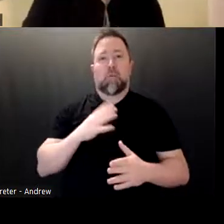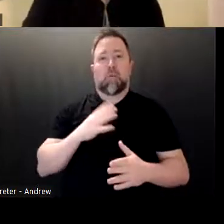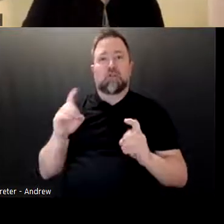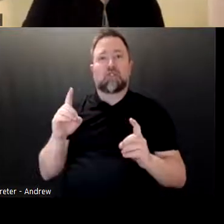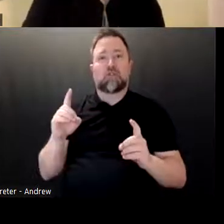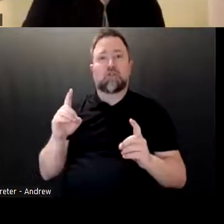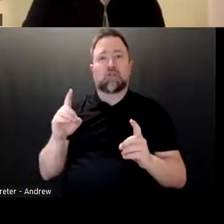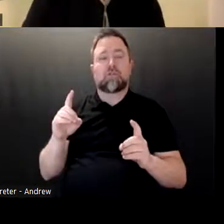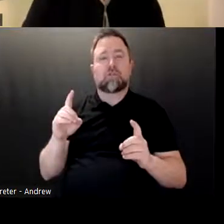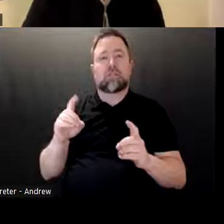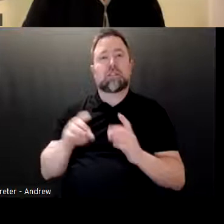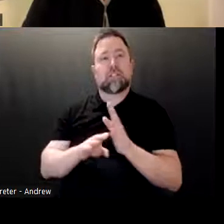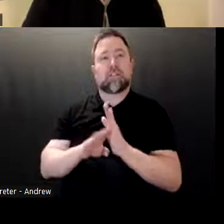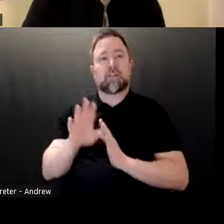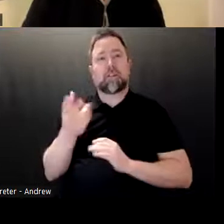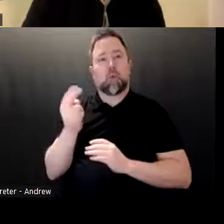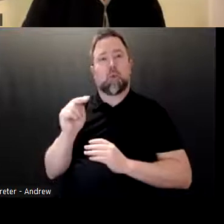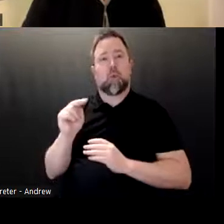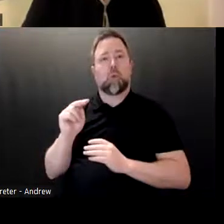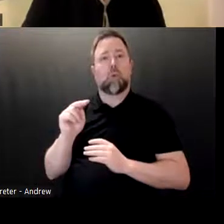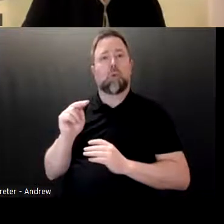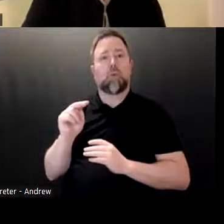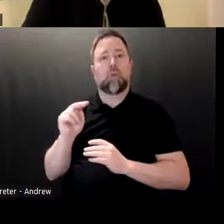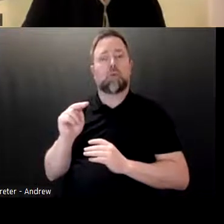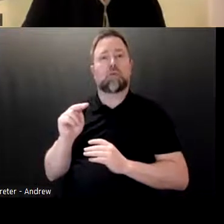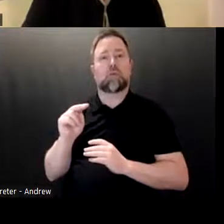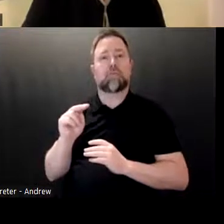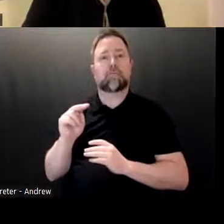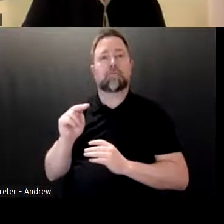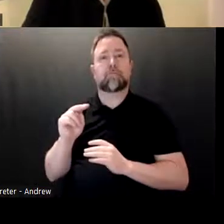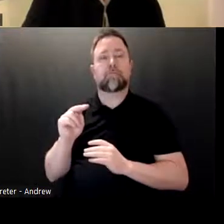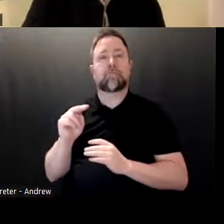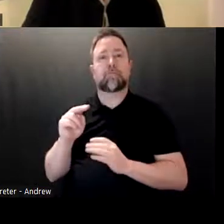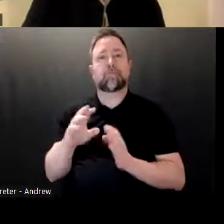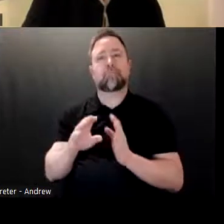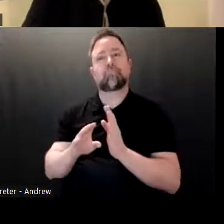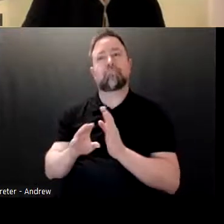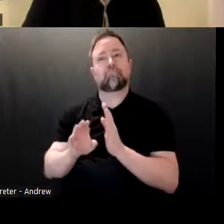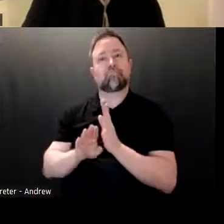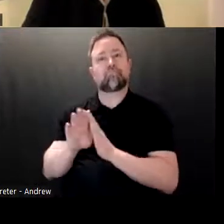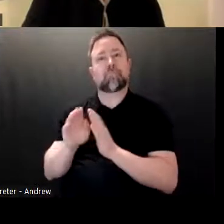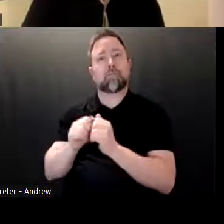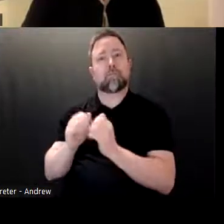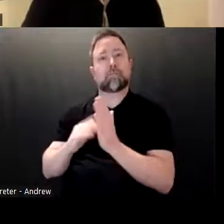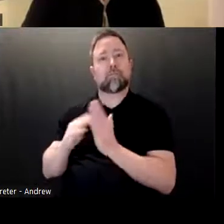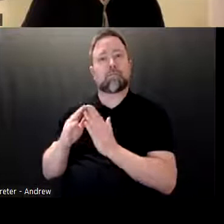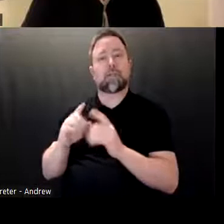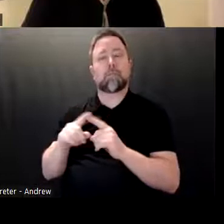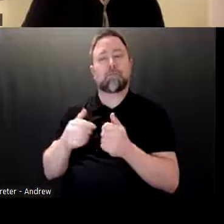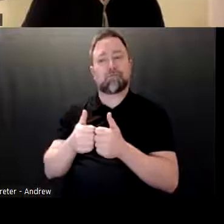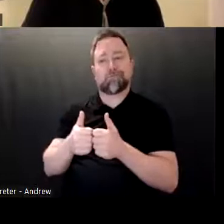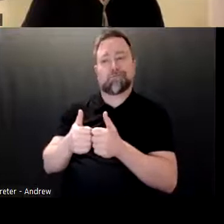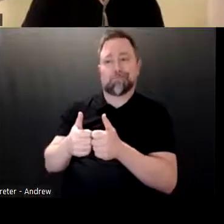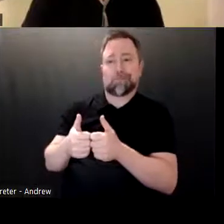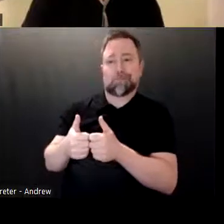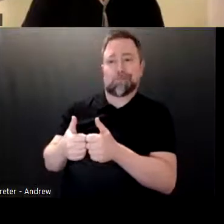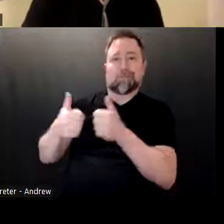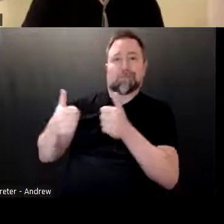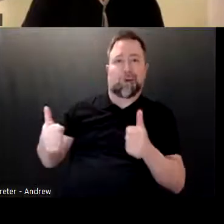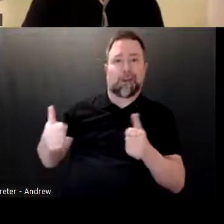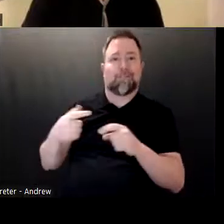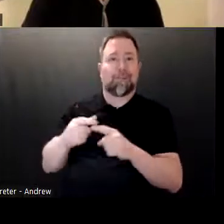a scholarship, a 2-year scholarship to the Pennsylvania Academy of the Fine Arts. And when he left that program 2